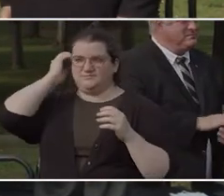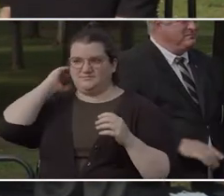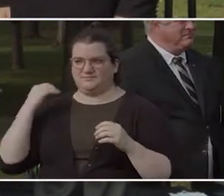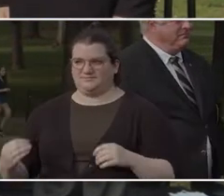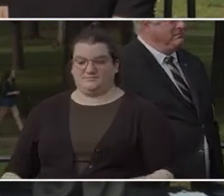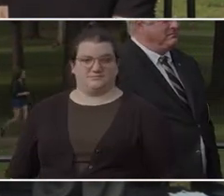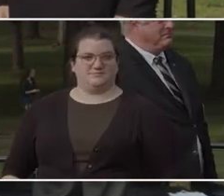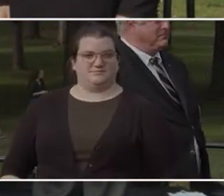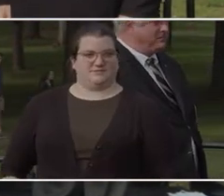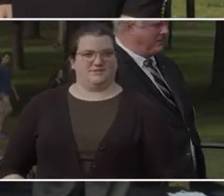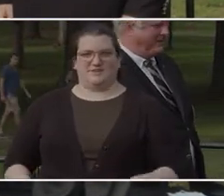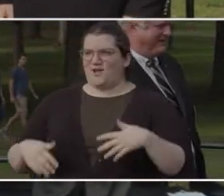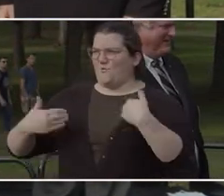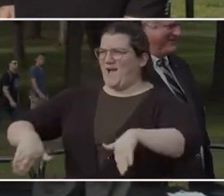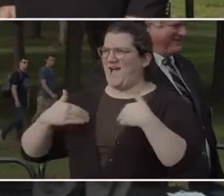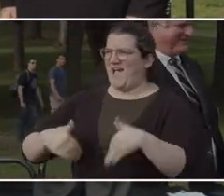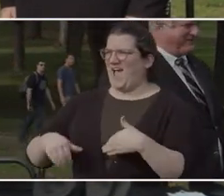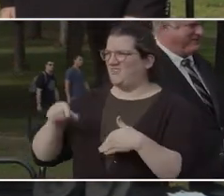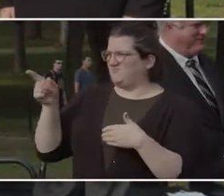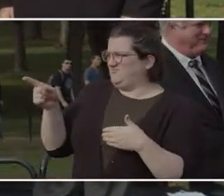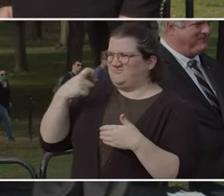Gosh, I hope some of that stuff's true.